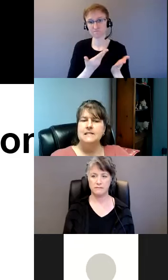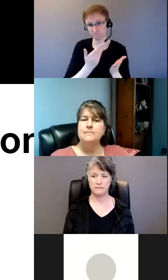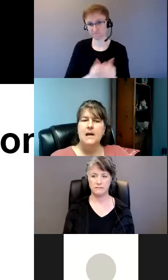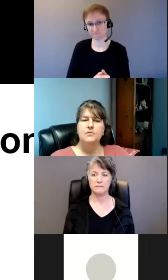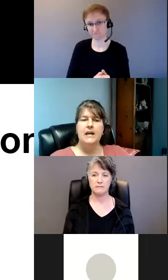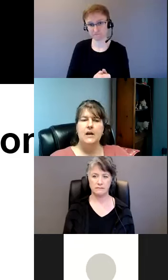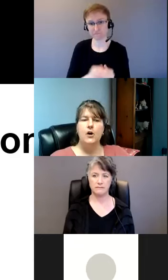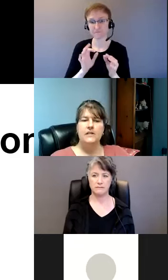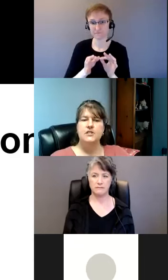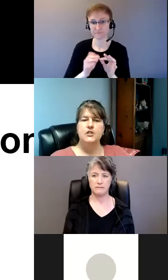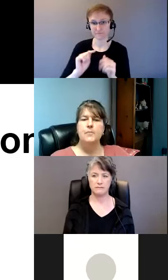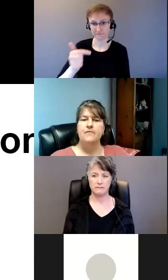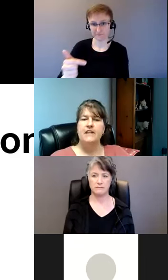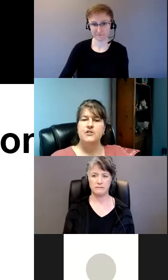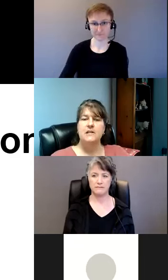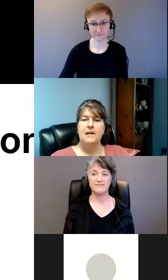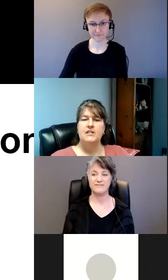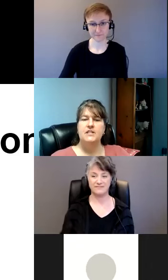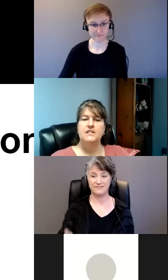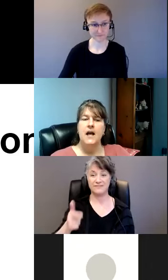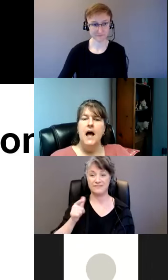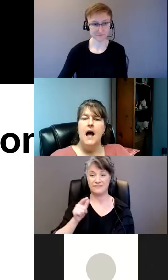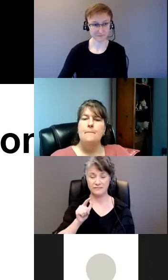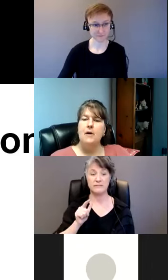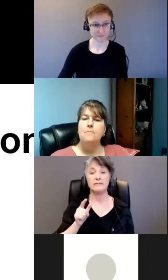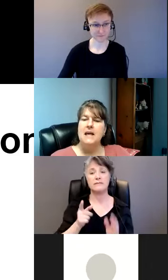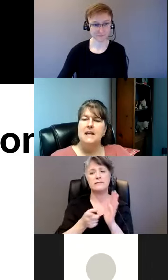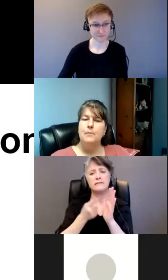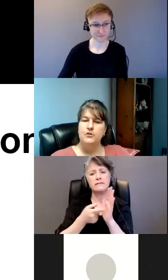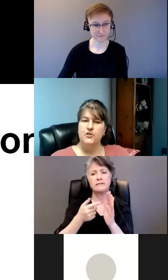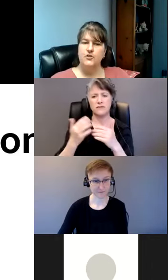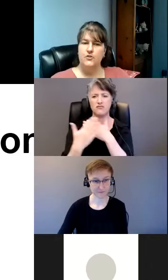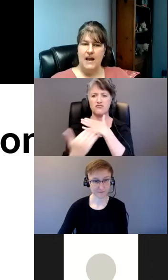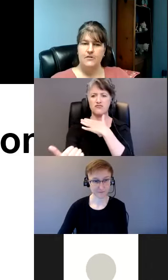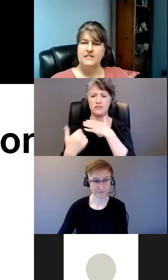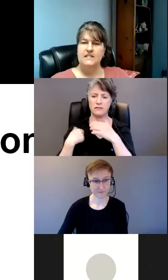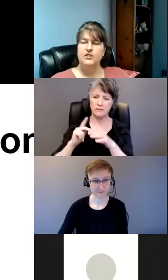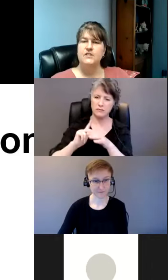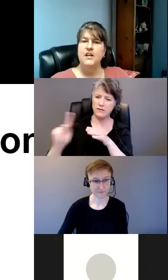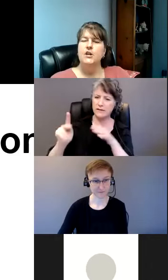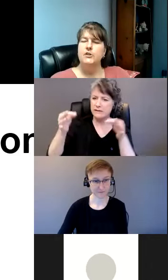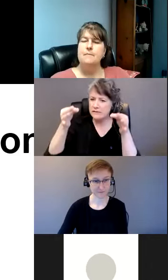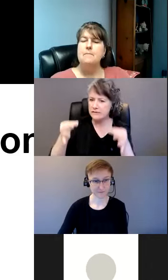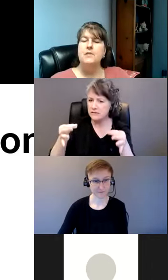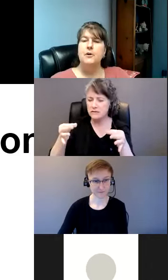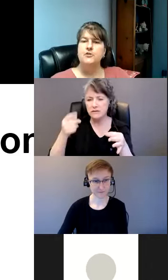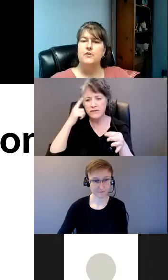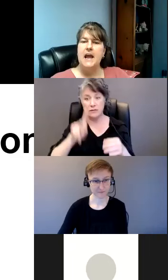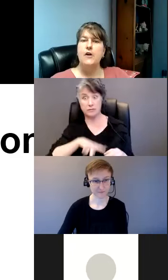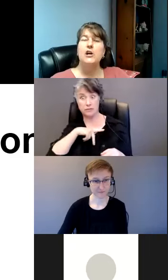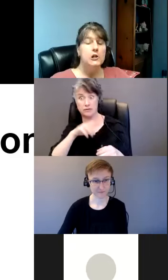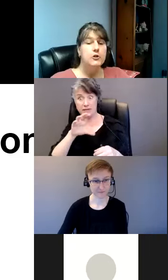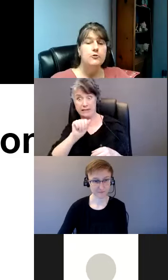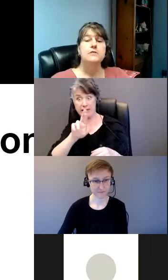And sometimes we get called in to do professional opinions about making personal care decisions. So remember that personal